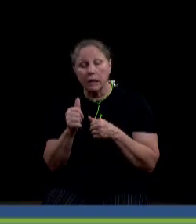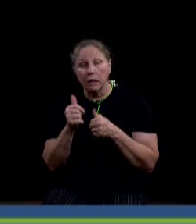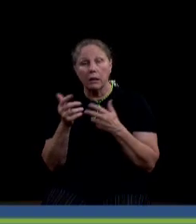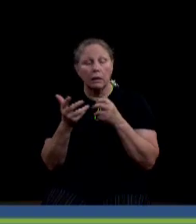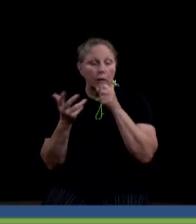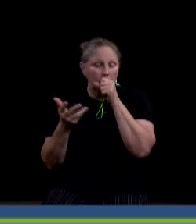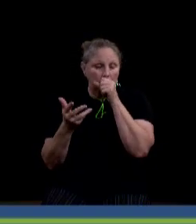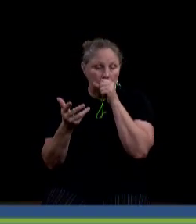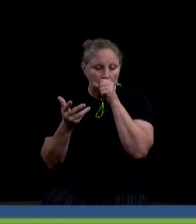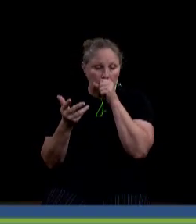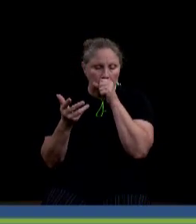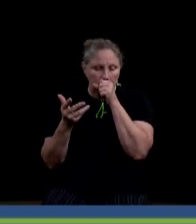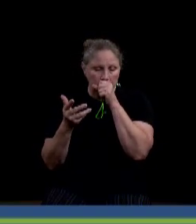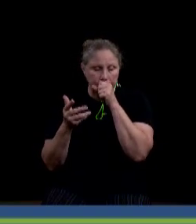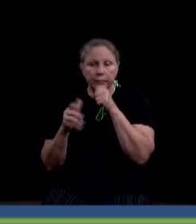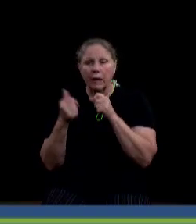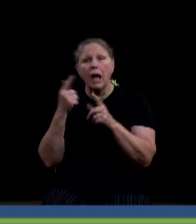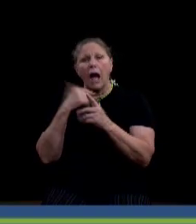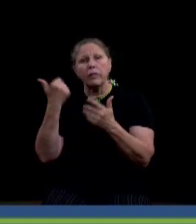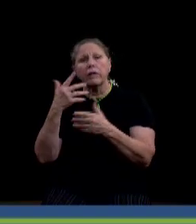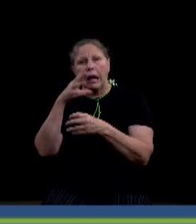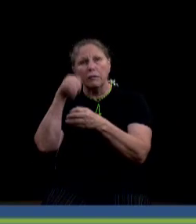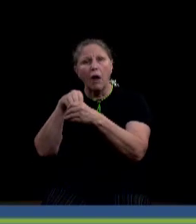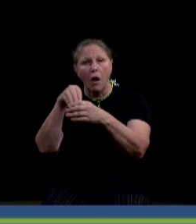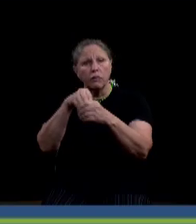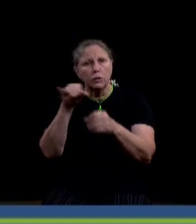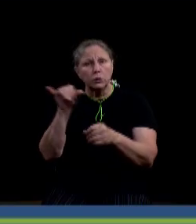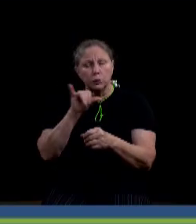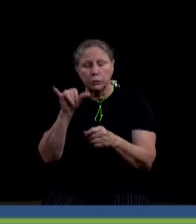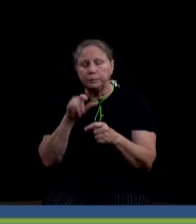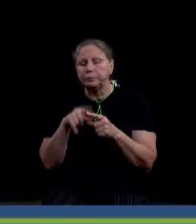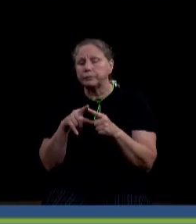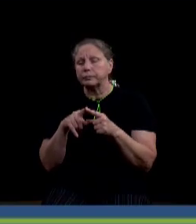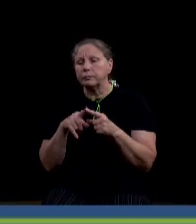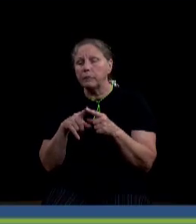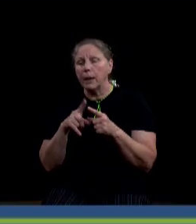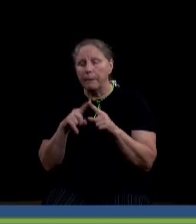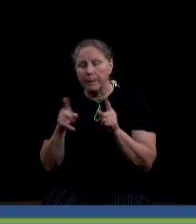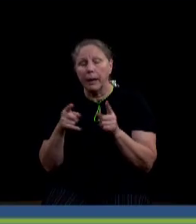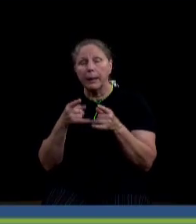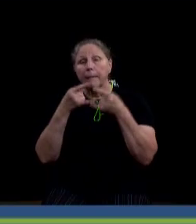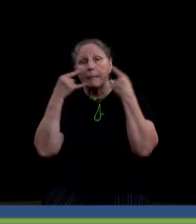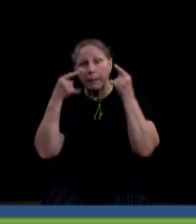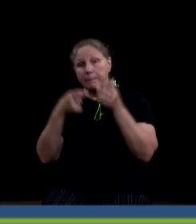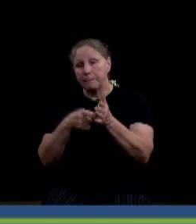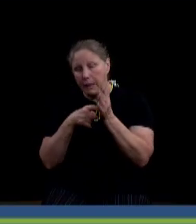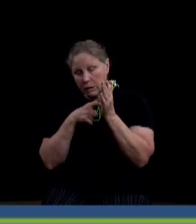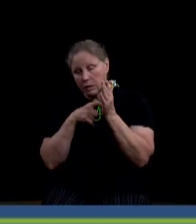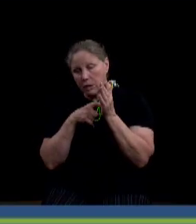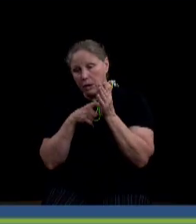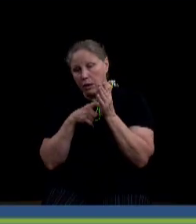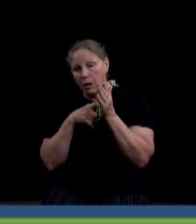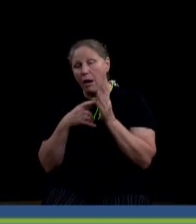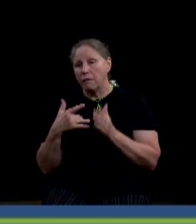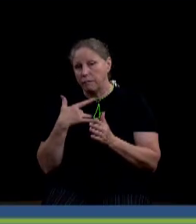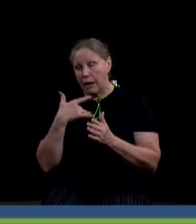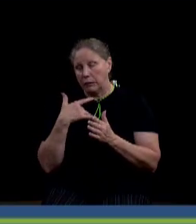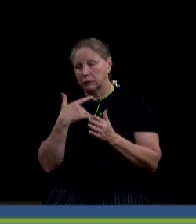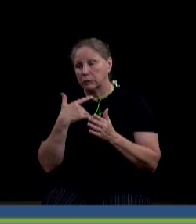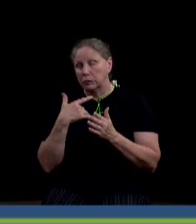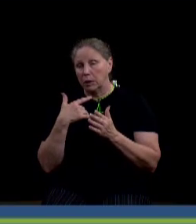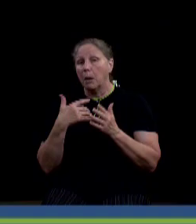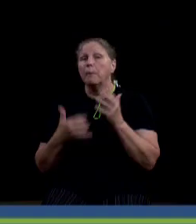the mandated use of masks was felt to be the major determinant of improvement.